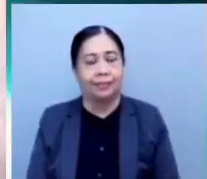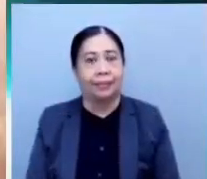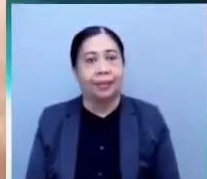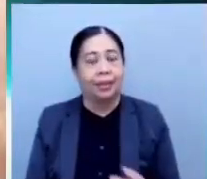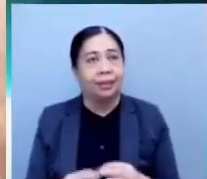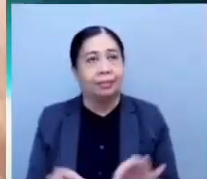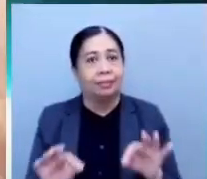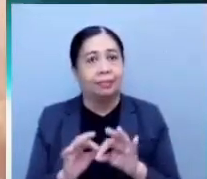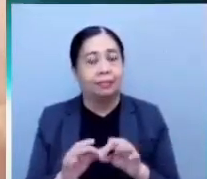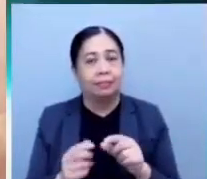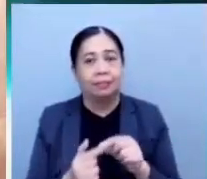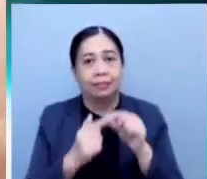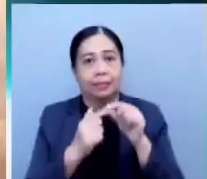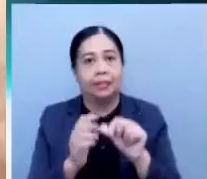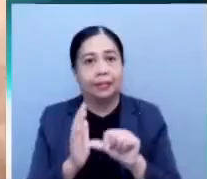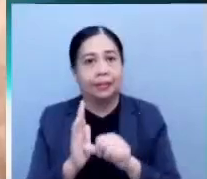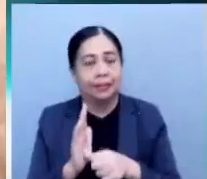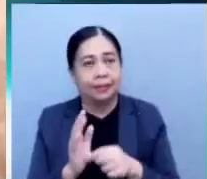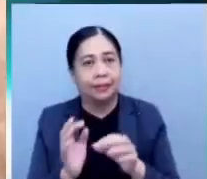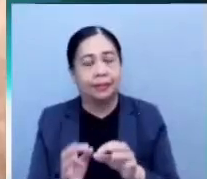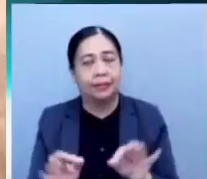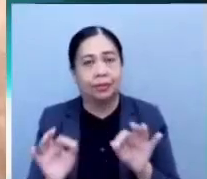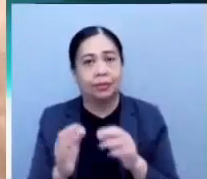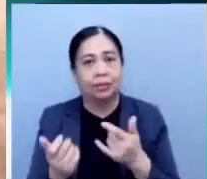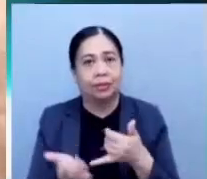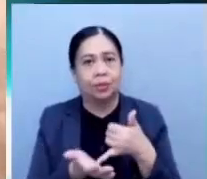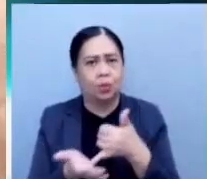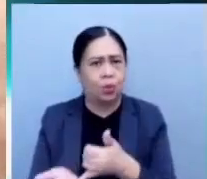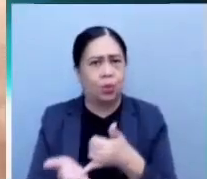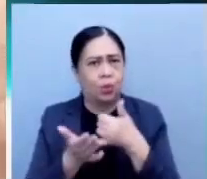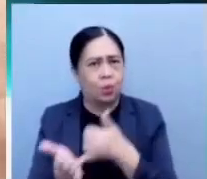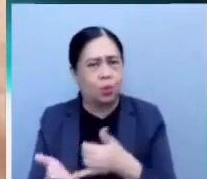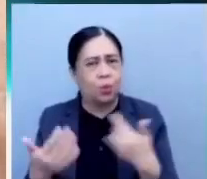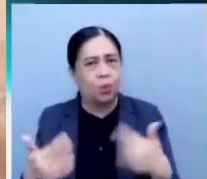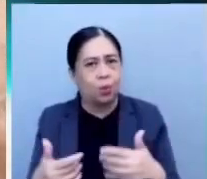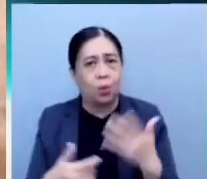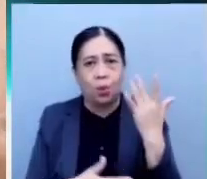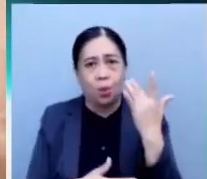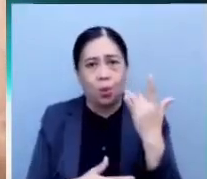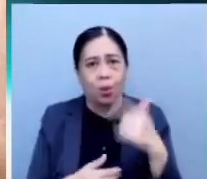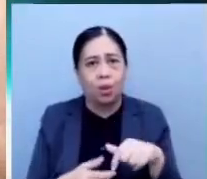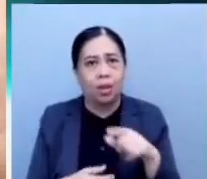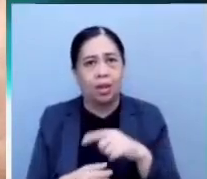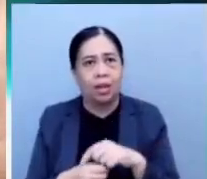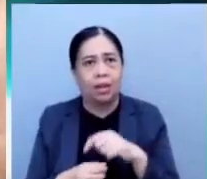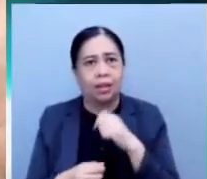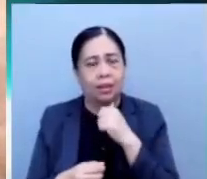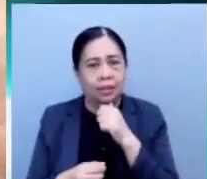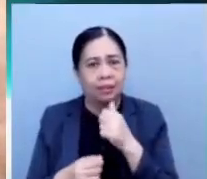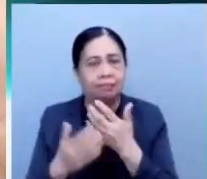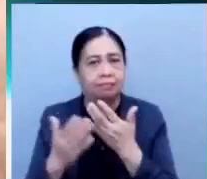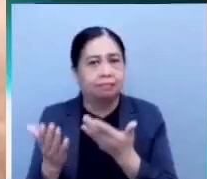significance to these awards because we did not apply for them.